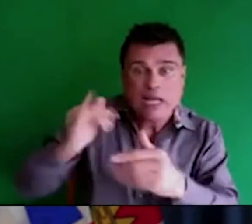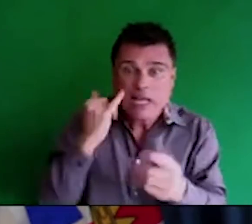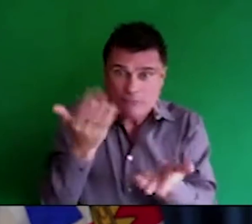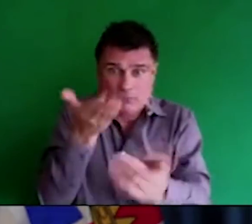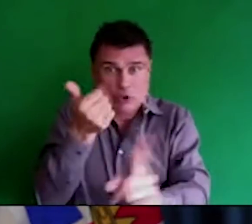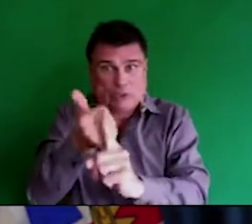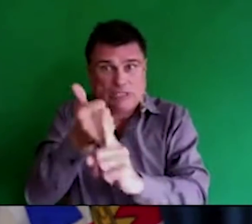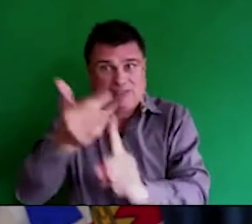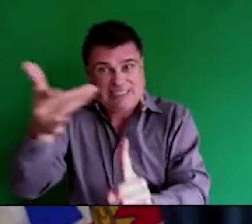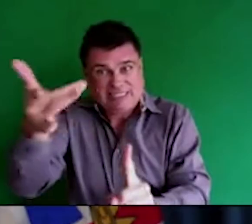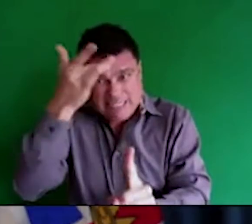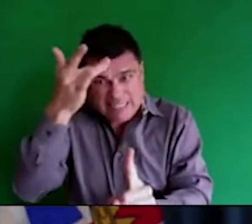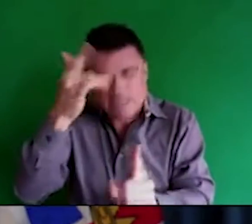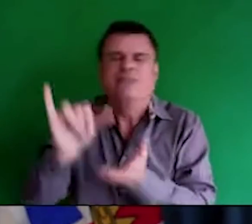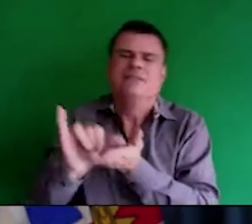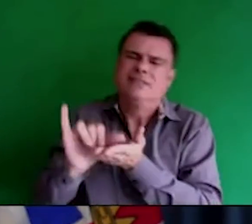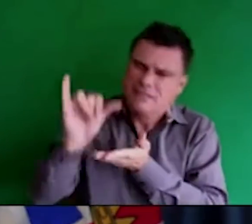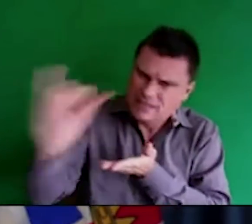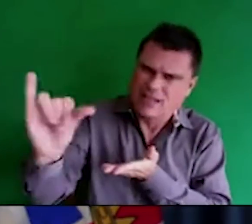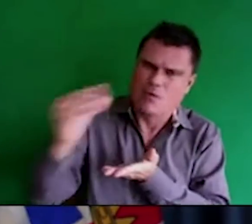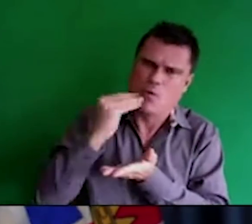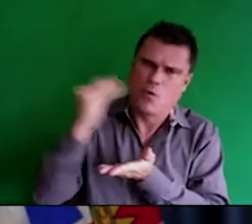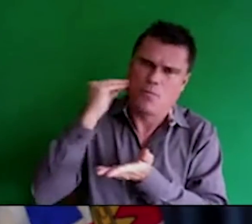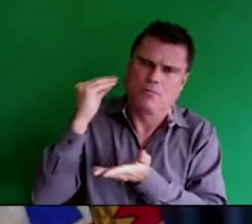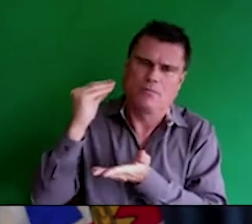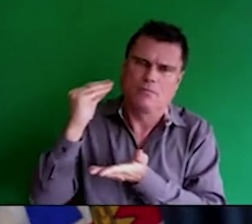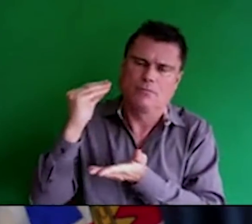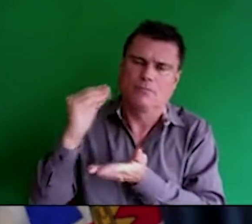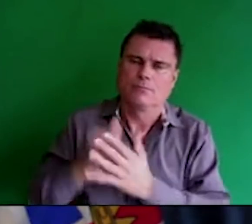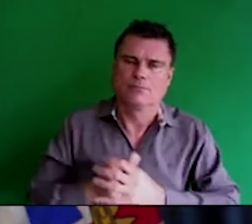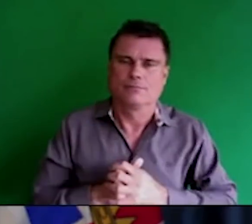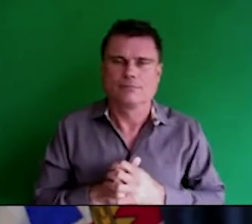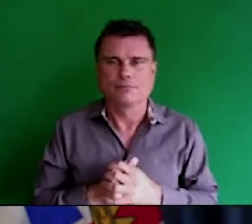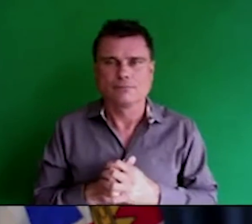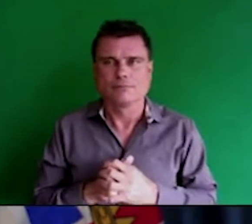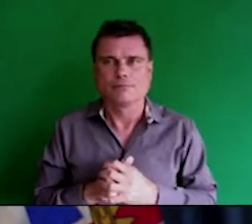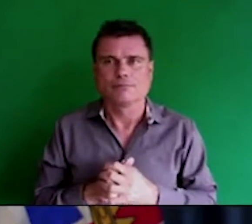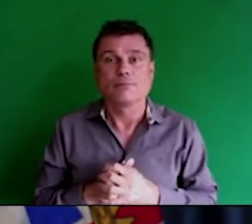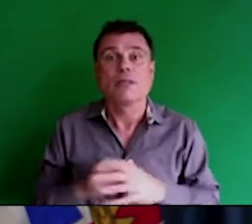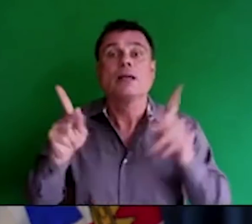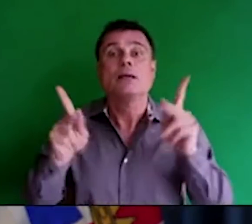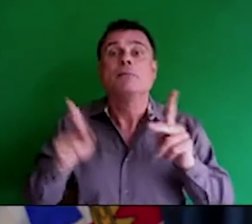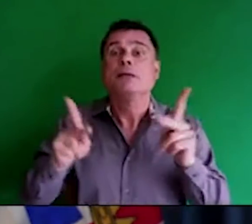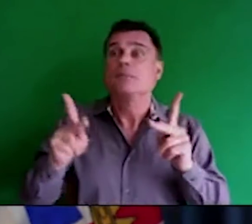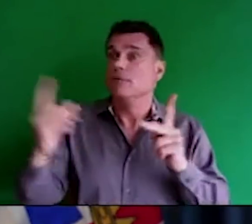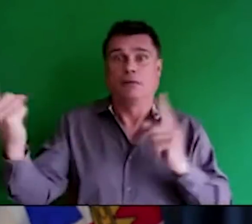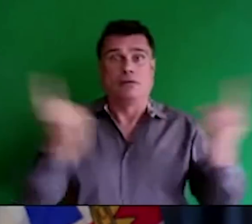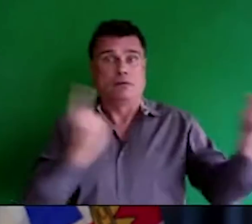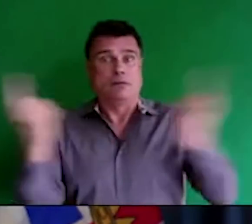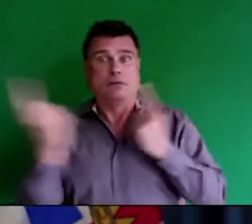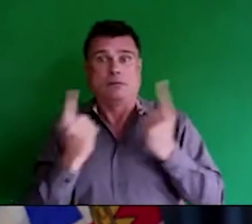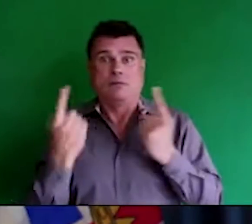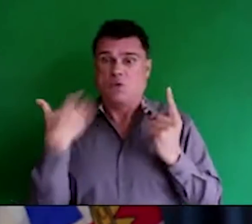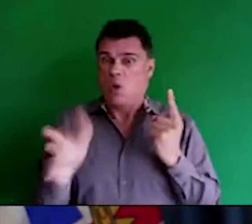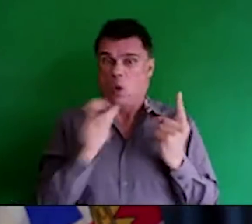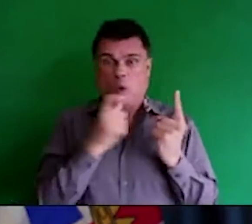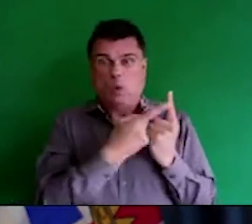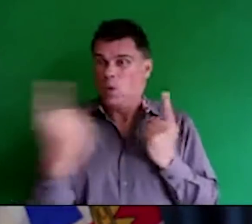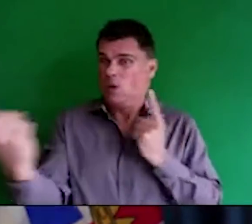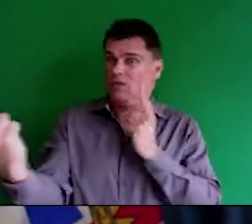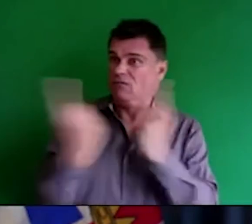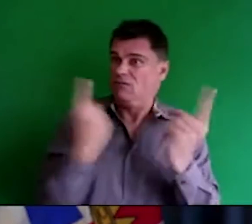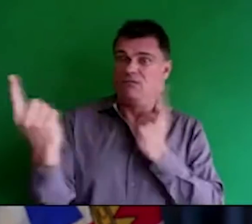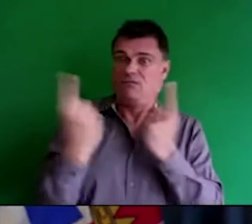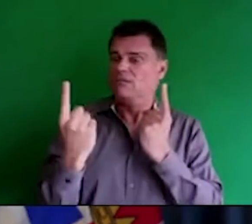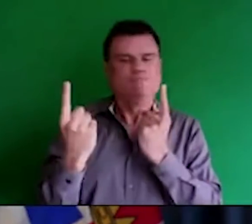people that are gathering with you, you need to find another way to gather. These are really critical issues. Dr. Henry's made it